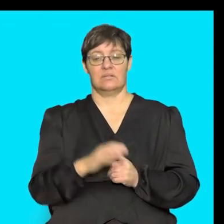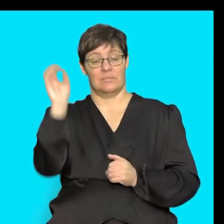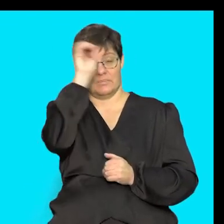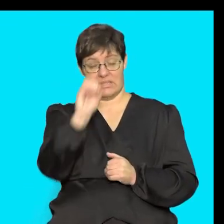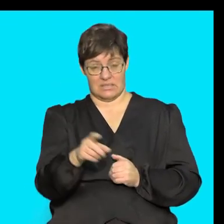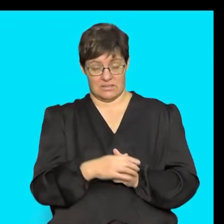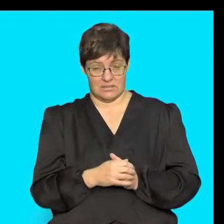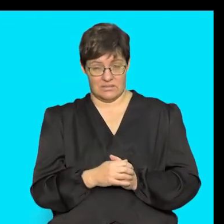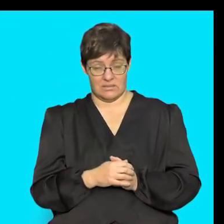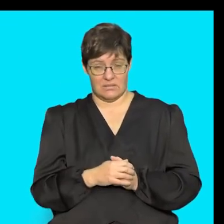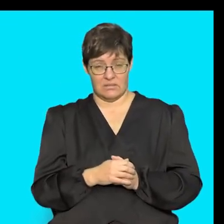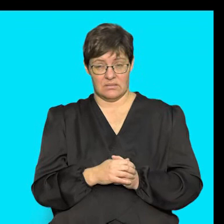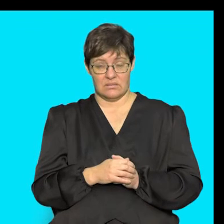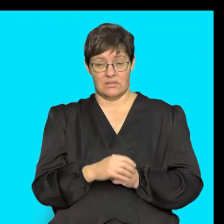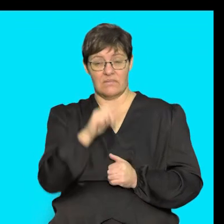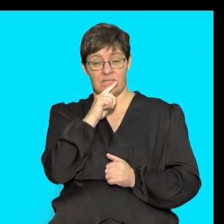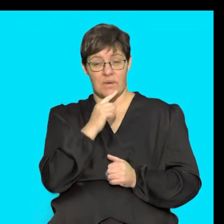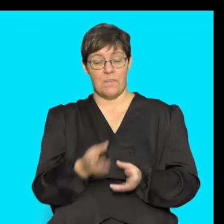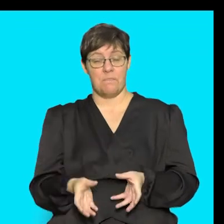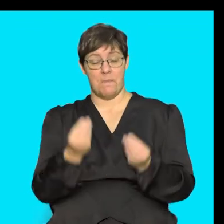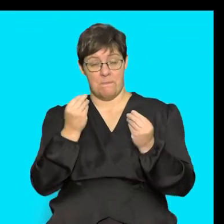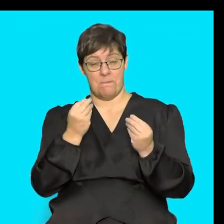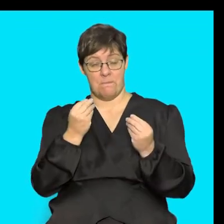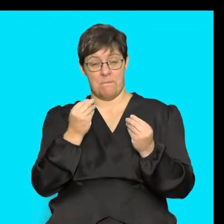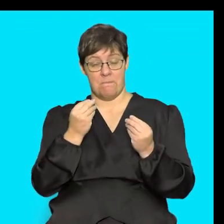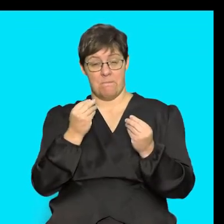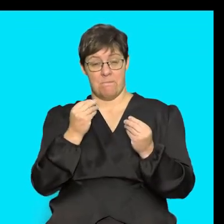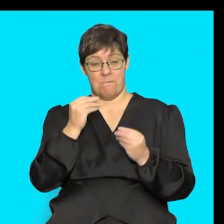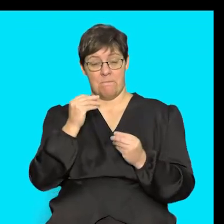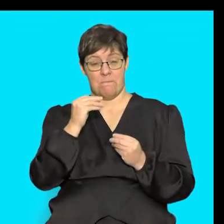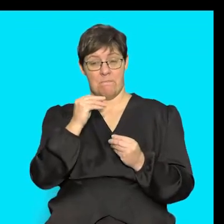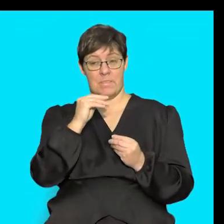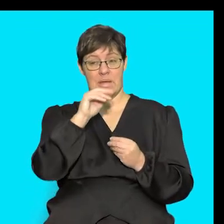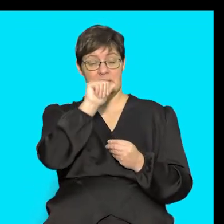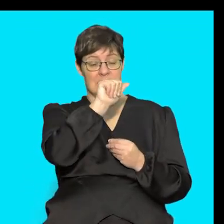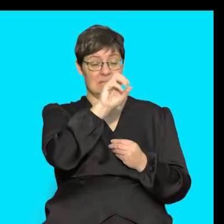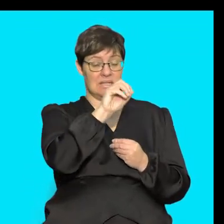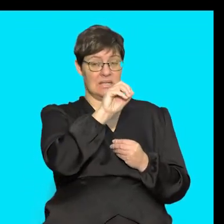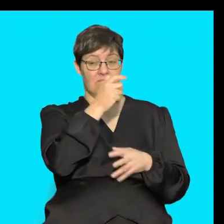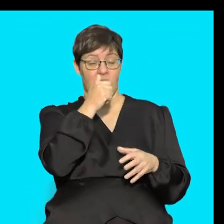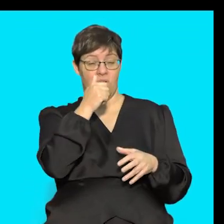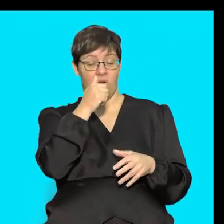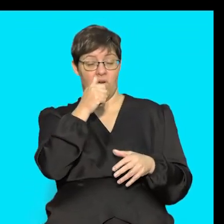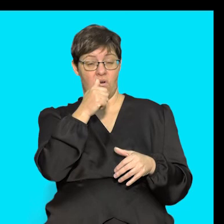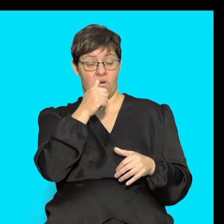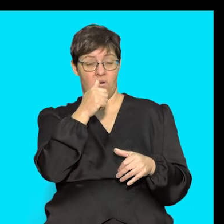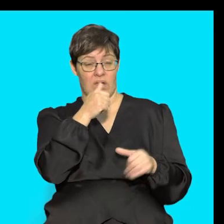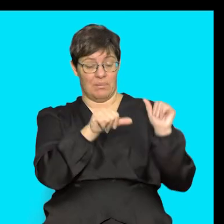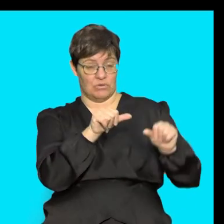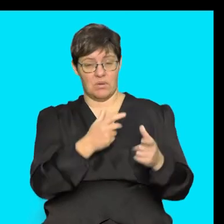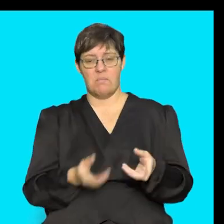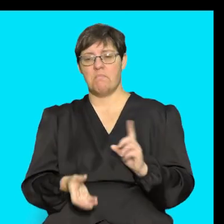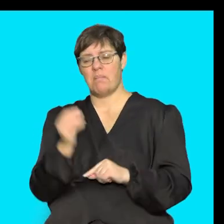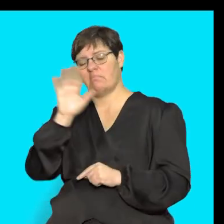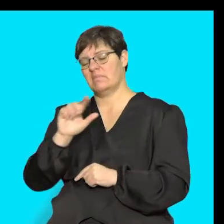Now, this is percent. So if you get 60 for chemistry, you will get